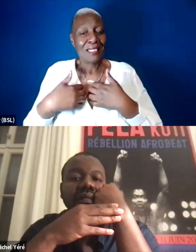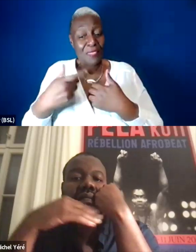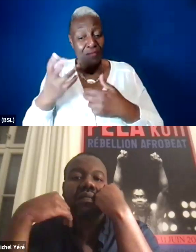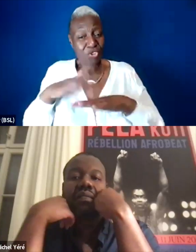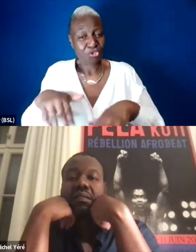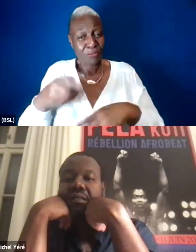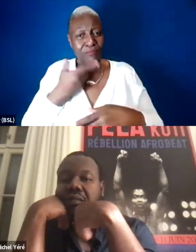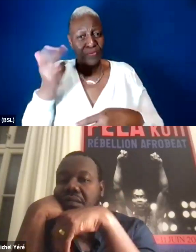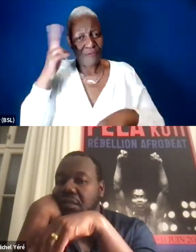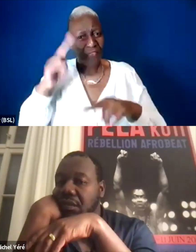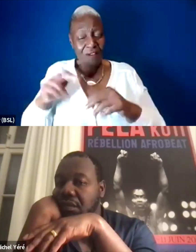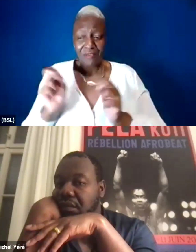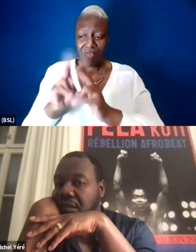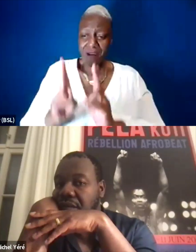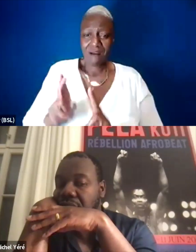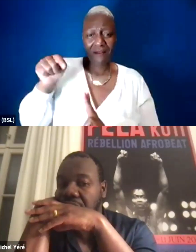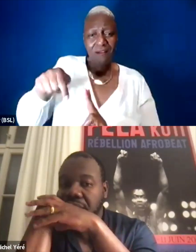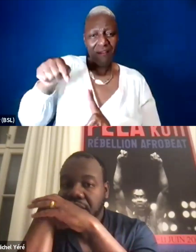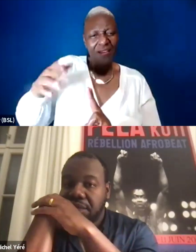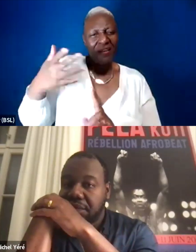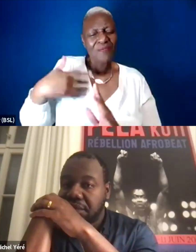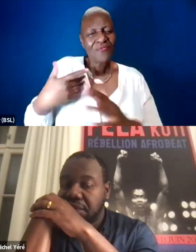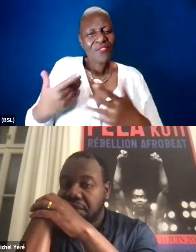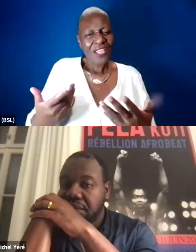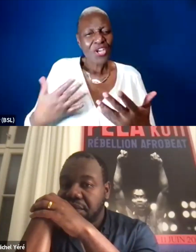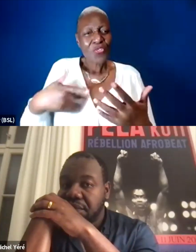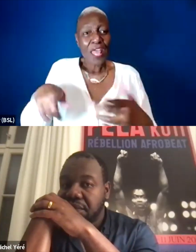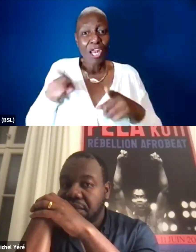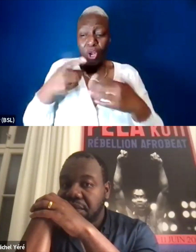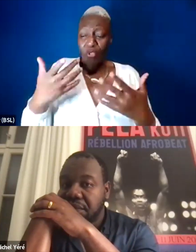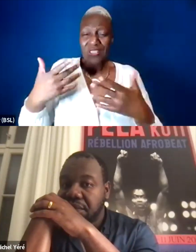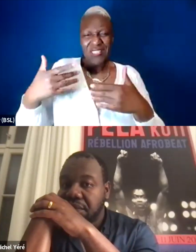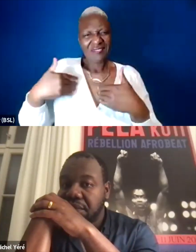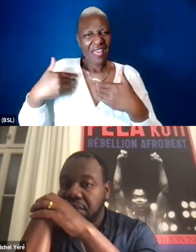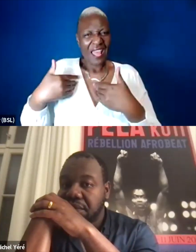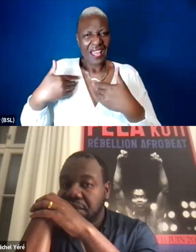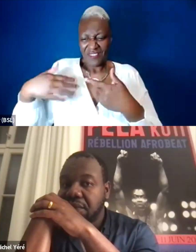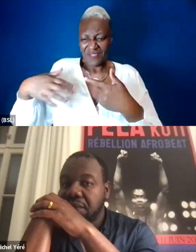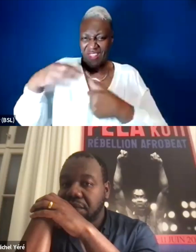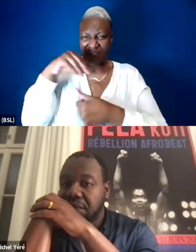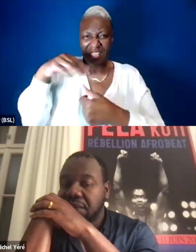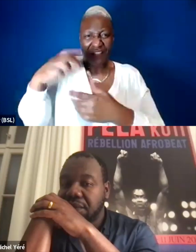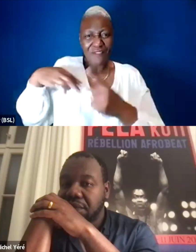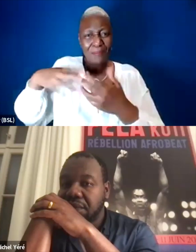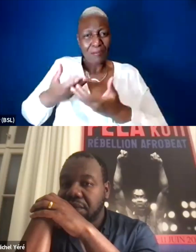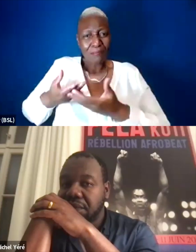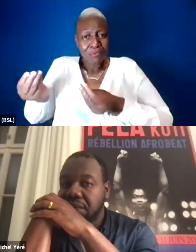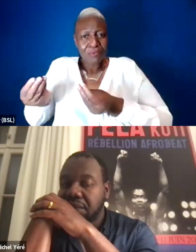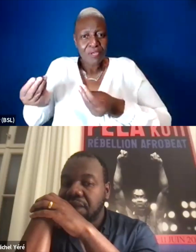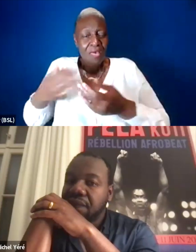from having lost Armenian, living with that Kurdish family, having adopted Kurdish as his own language for those years, and then